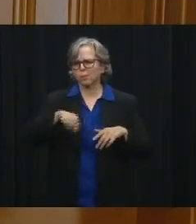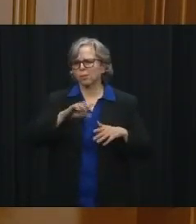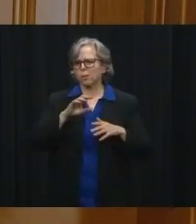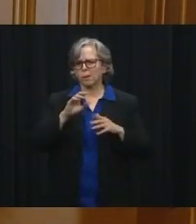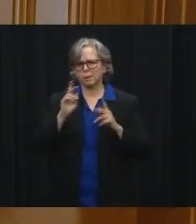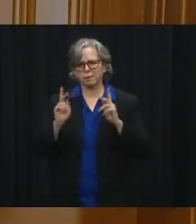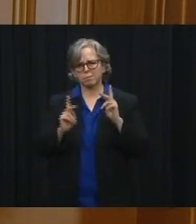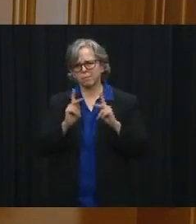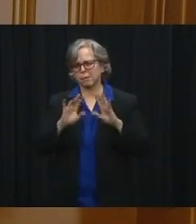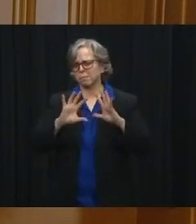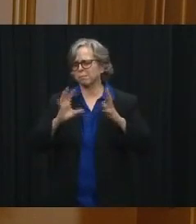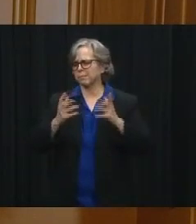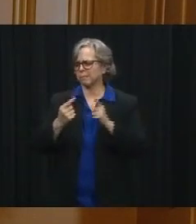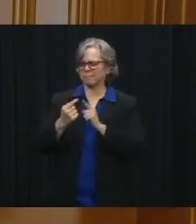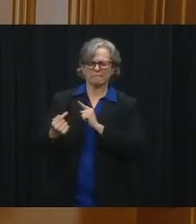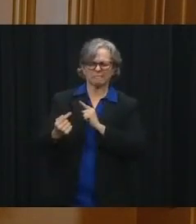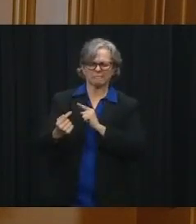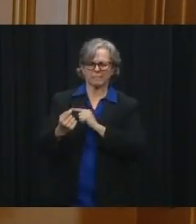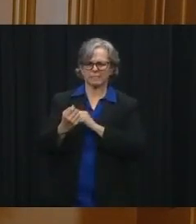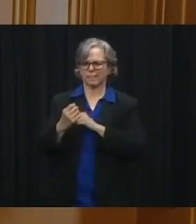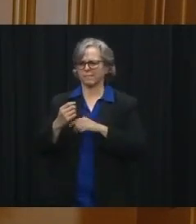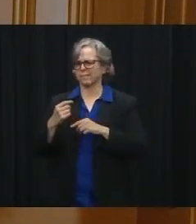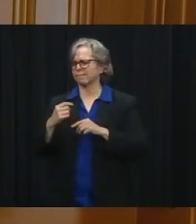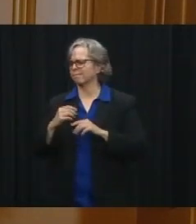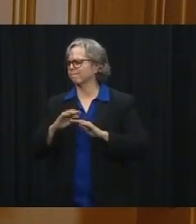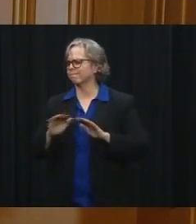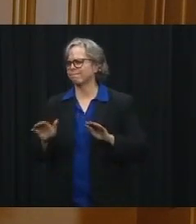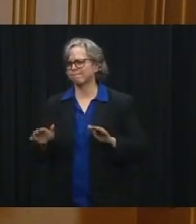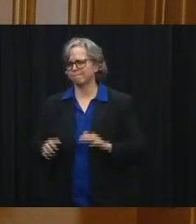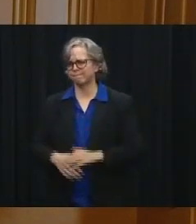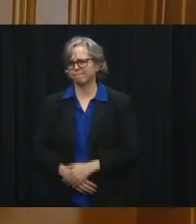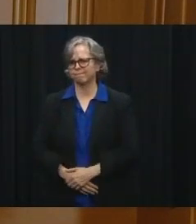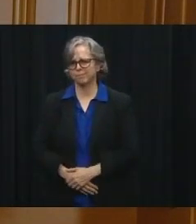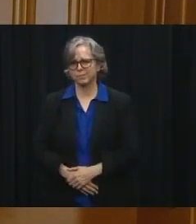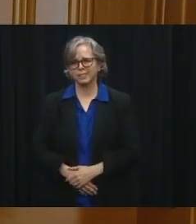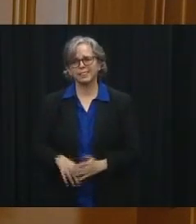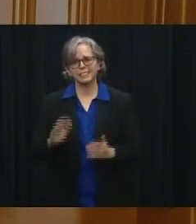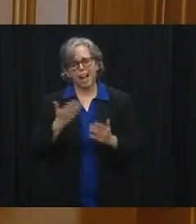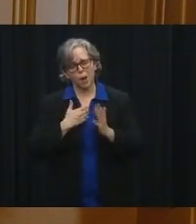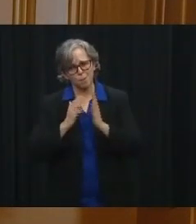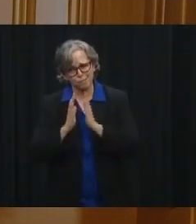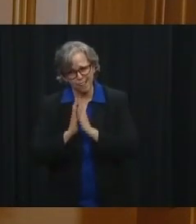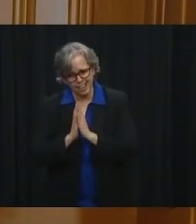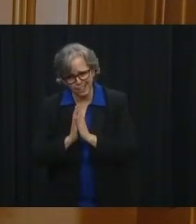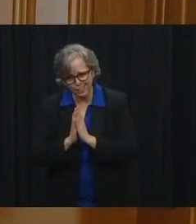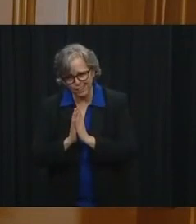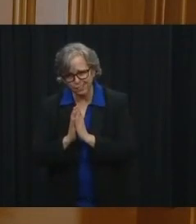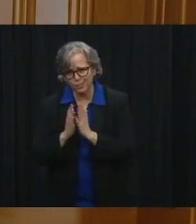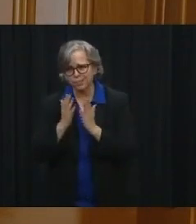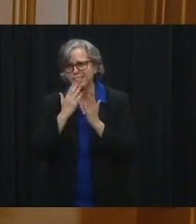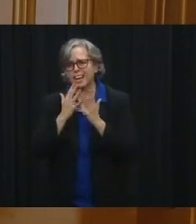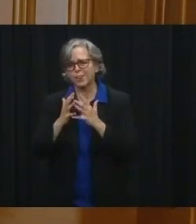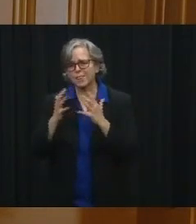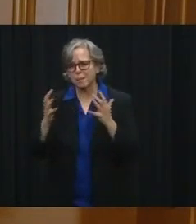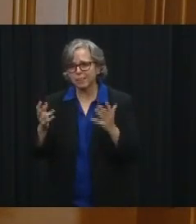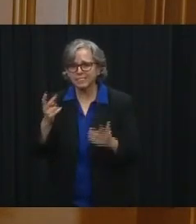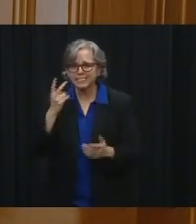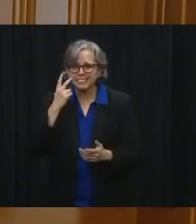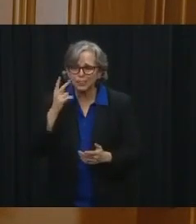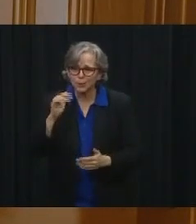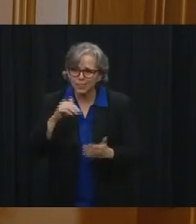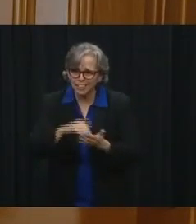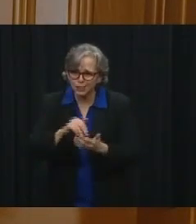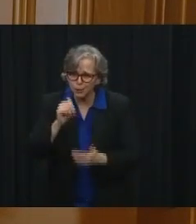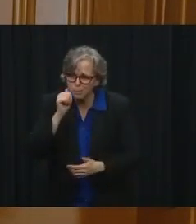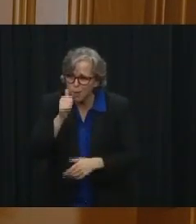May that be our prayer as well. Thank you all very much. We will see you again tomorrow at 2 o'clock.